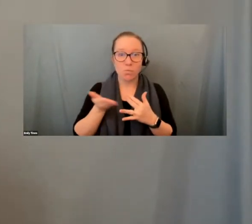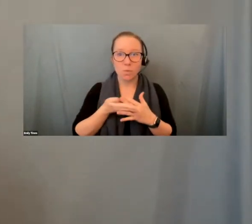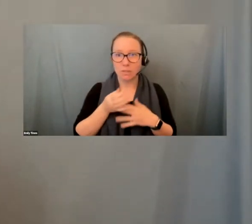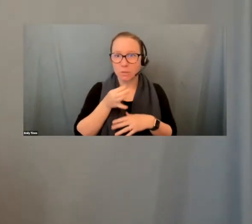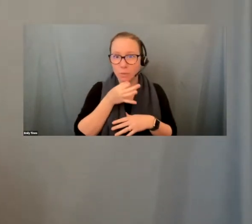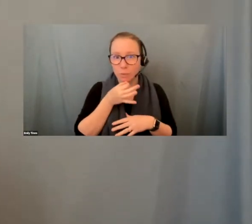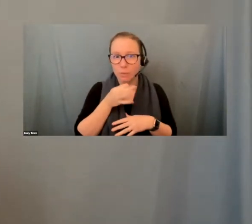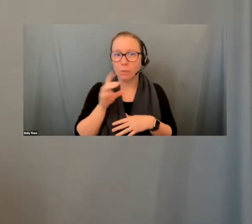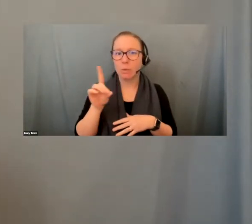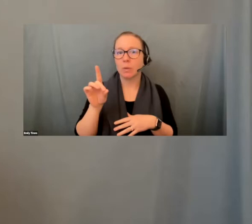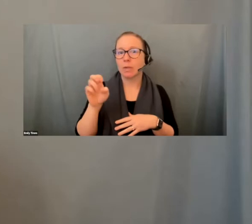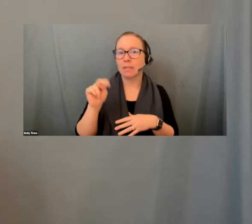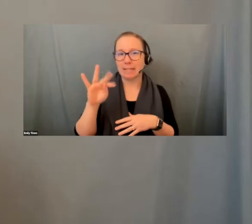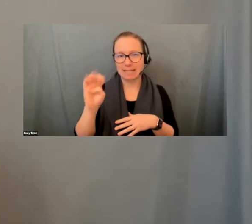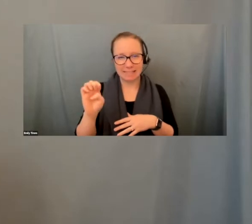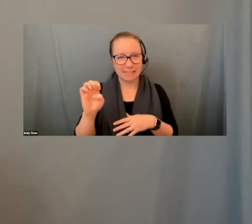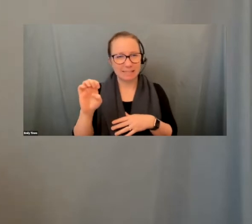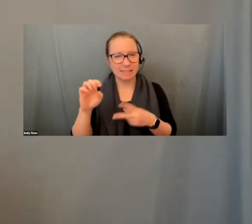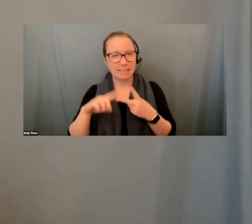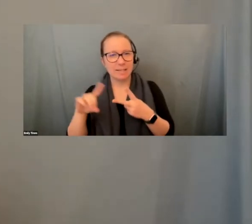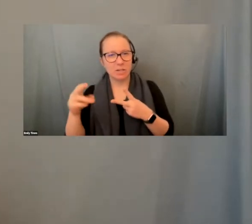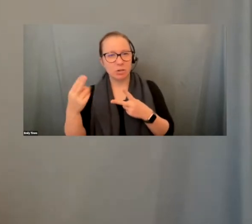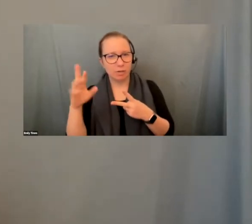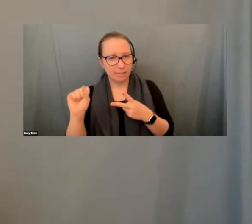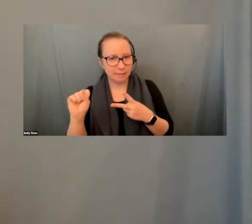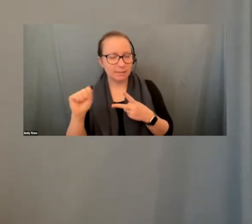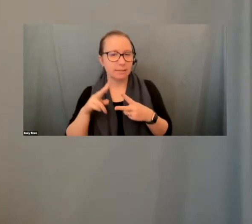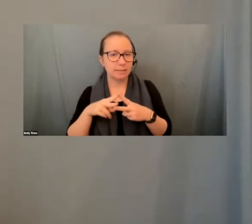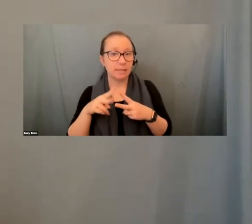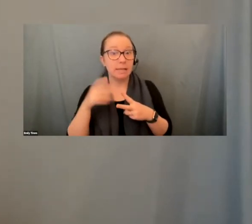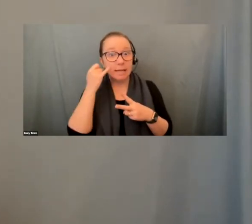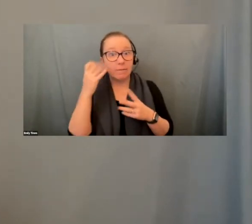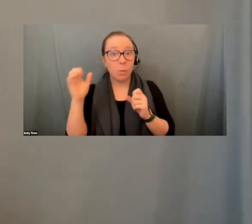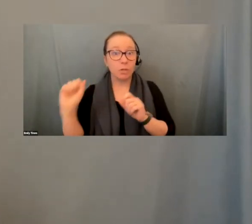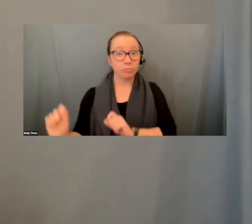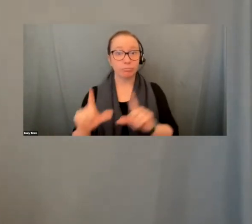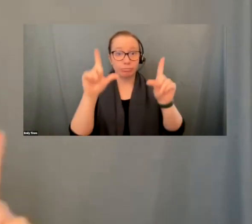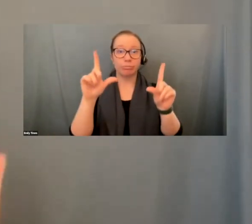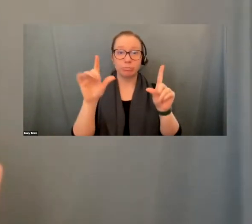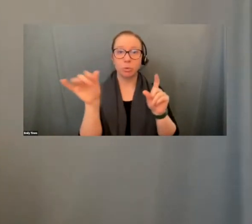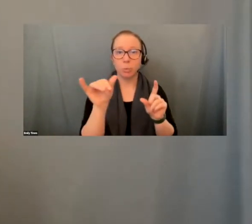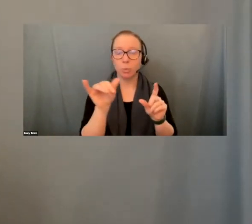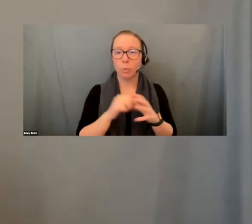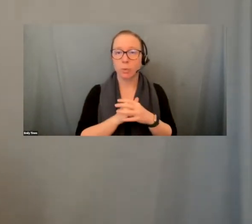So Denise and Chris, what I'm asking for, if you would like to come up to our virtual stage,